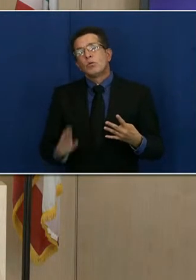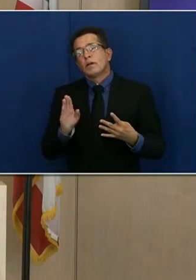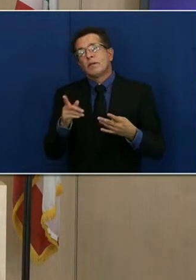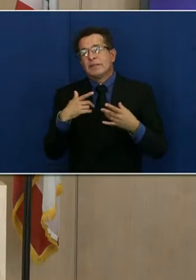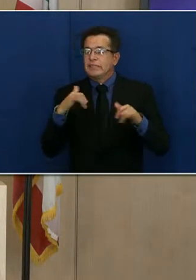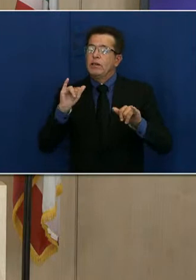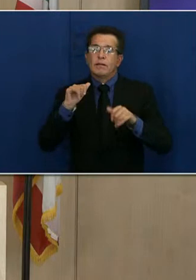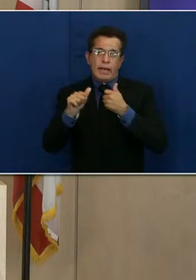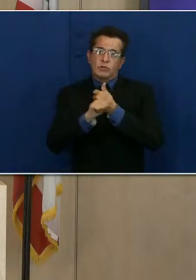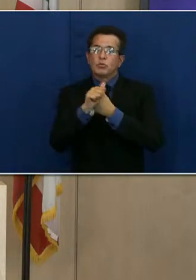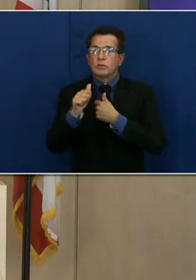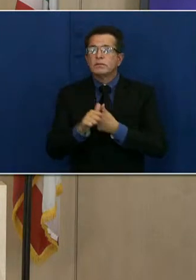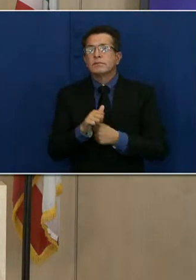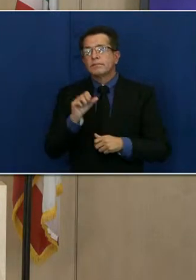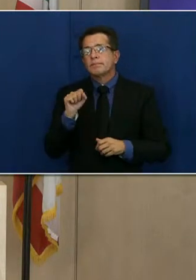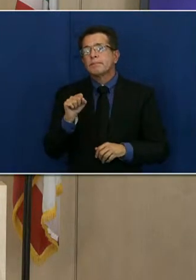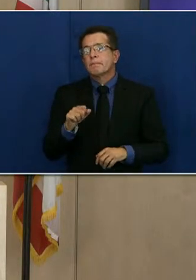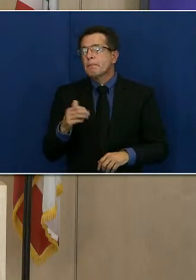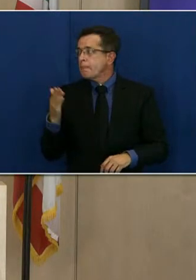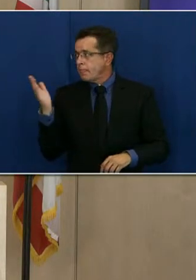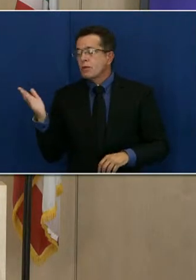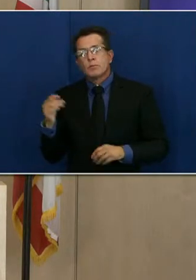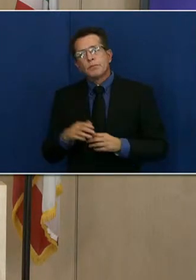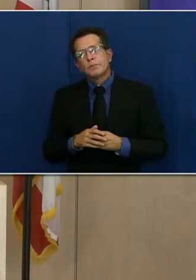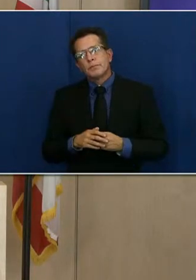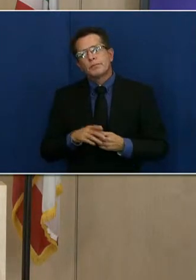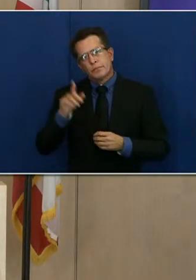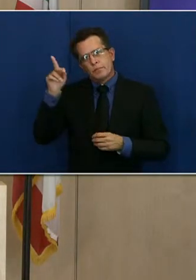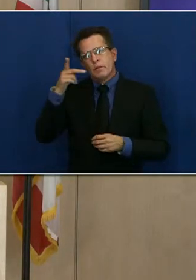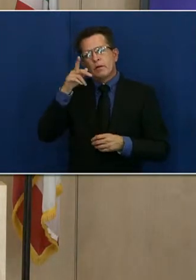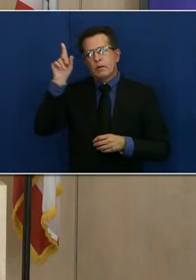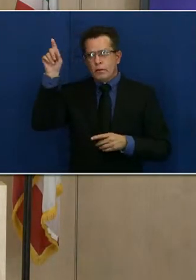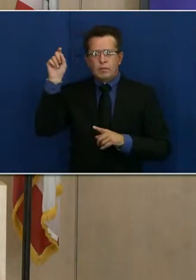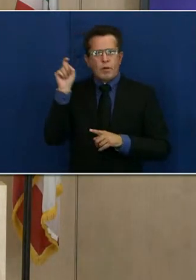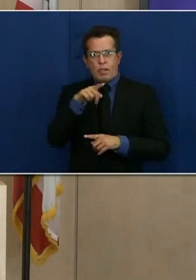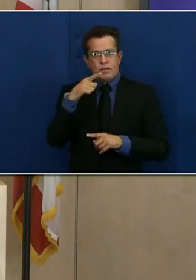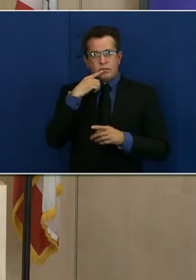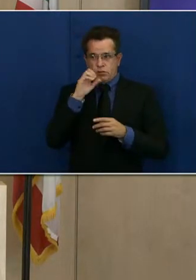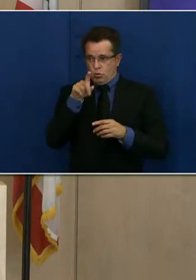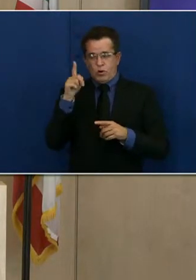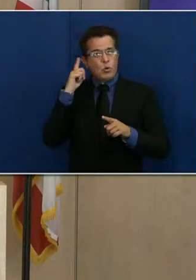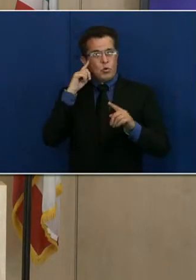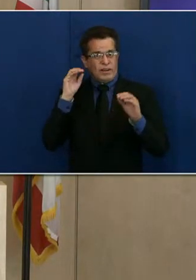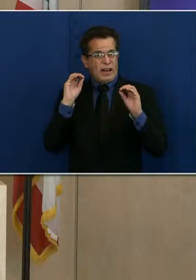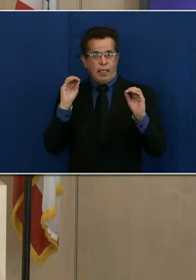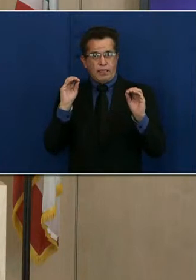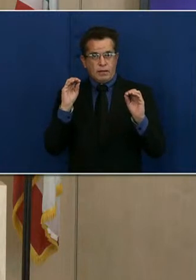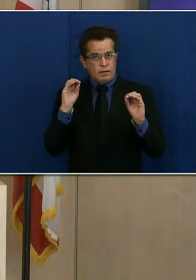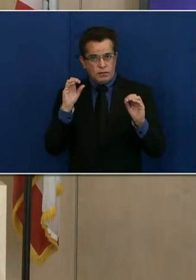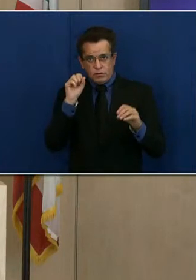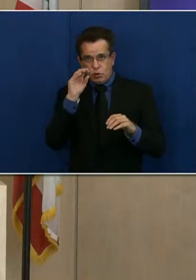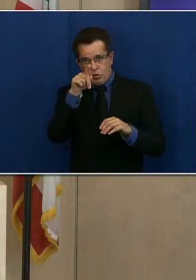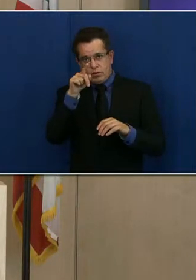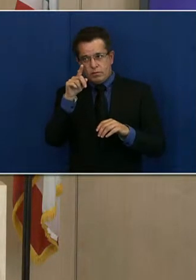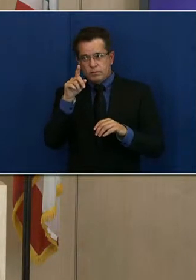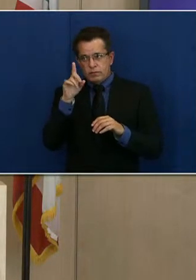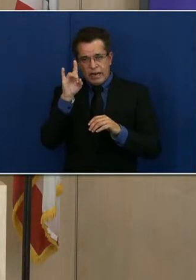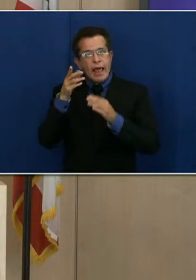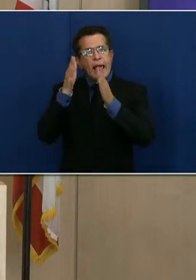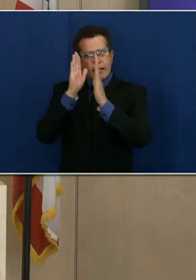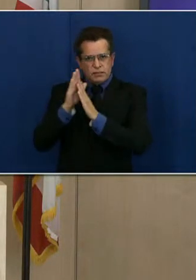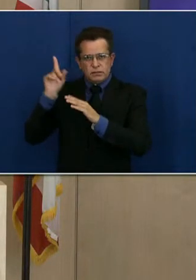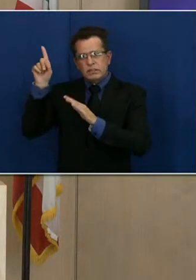you. And so you said you haven't heard anything back. So you guys asked the state and